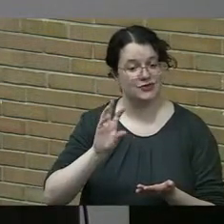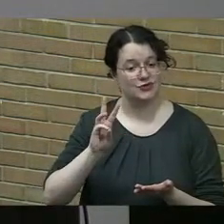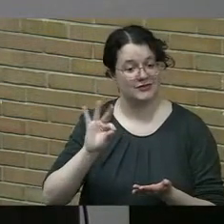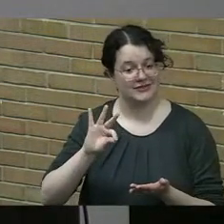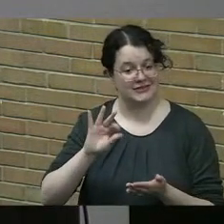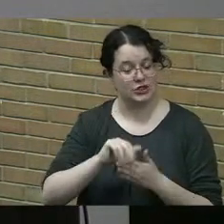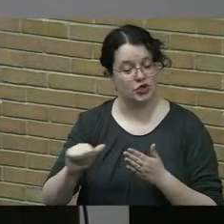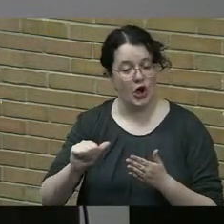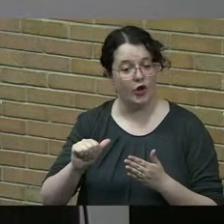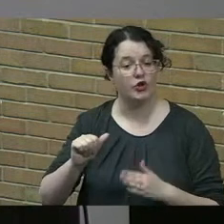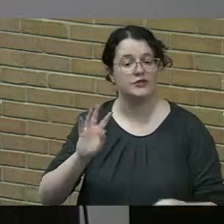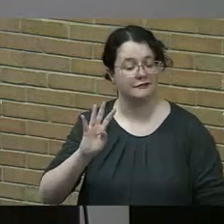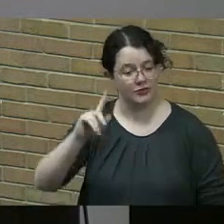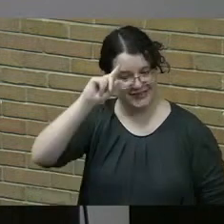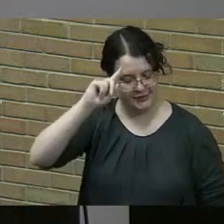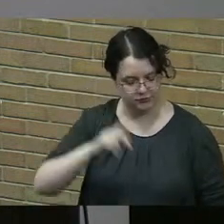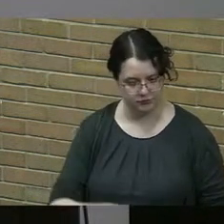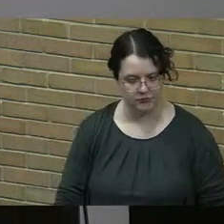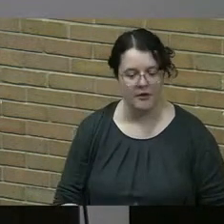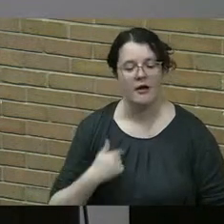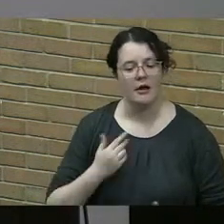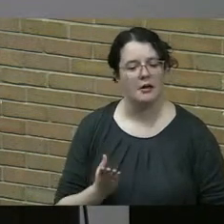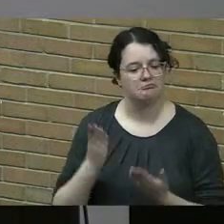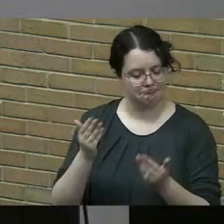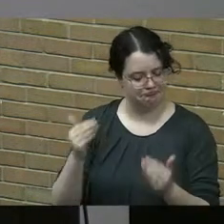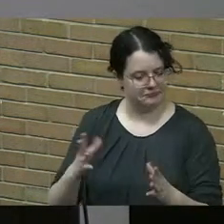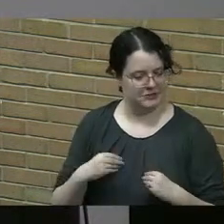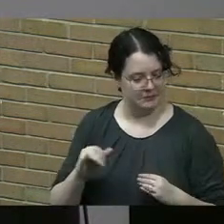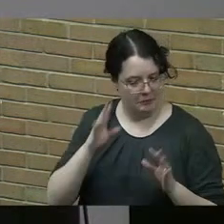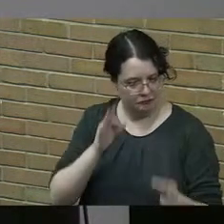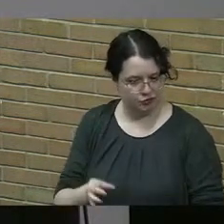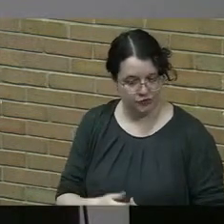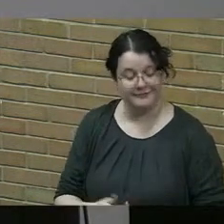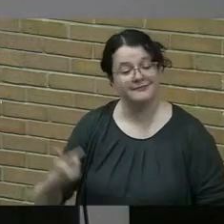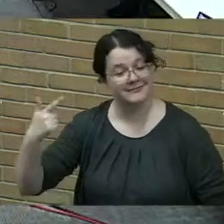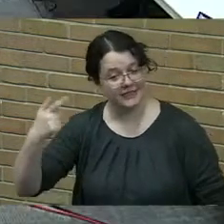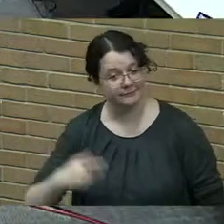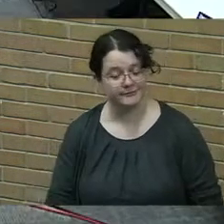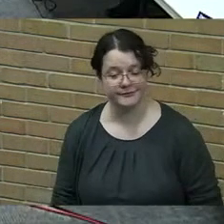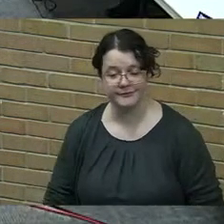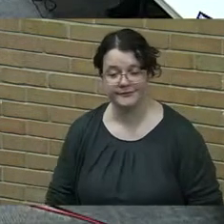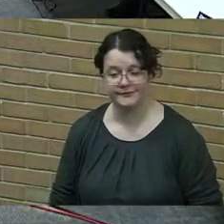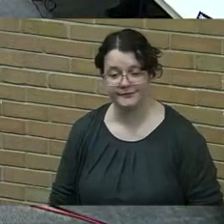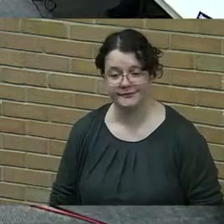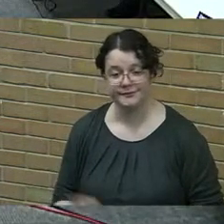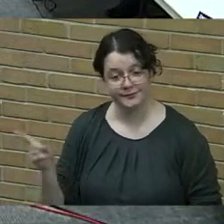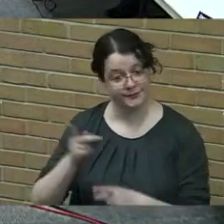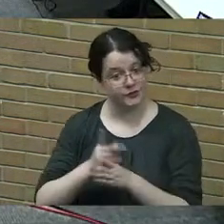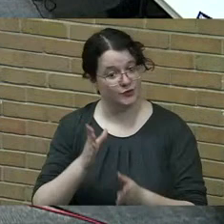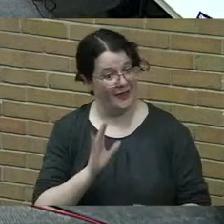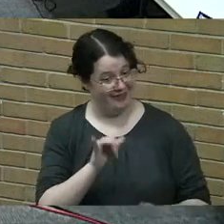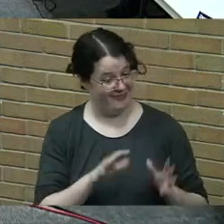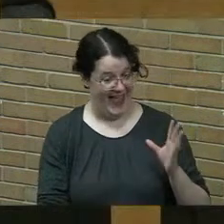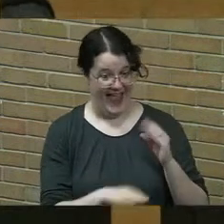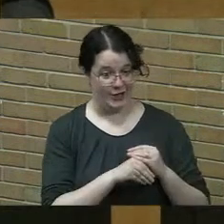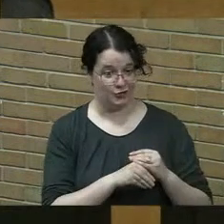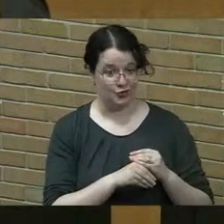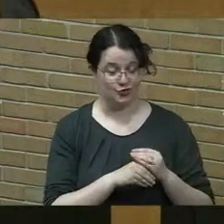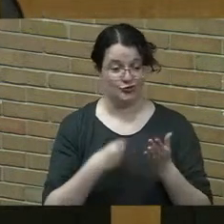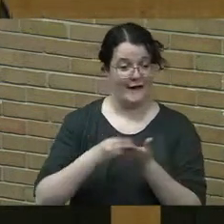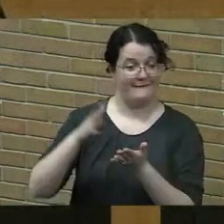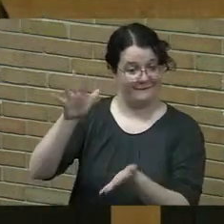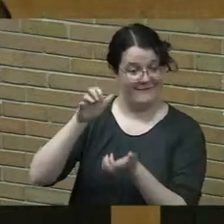$38,669.04. I move that we adopt the resolution before us. Second. And that additional funding allowed us